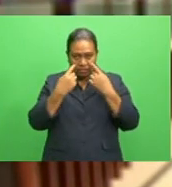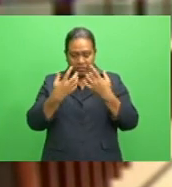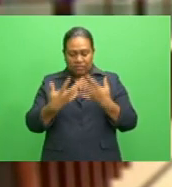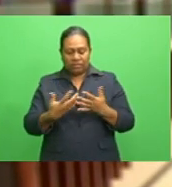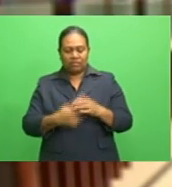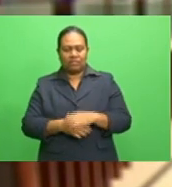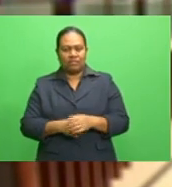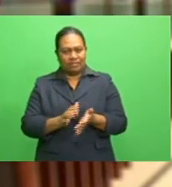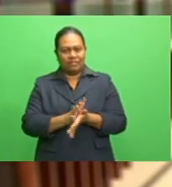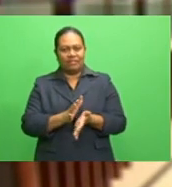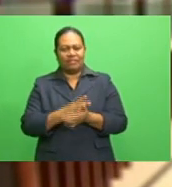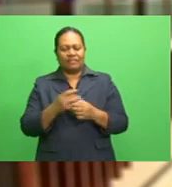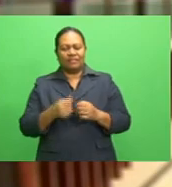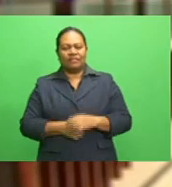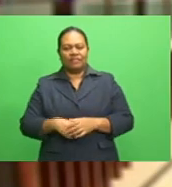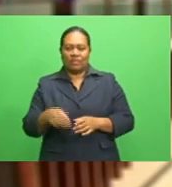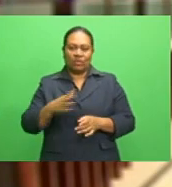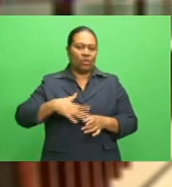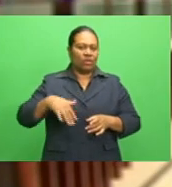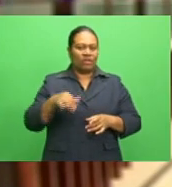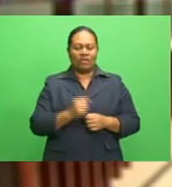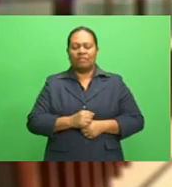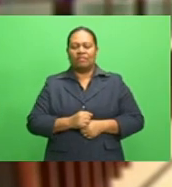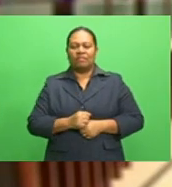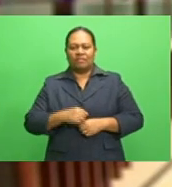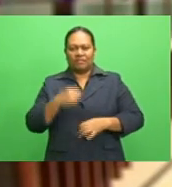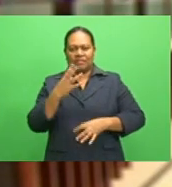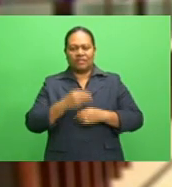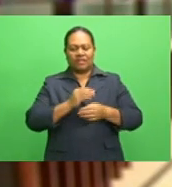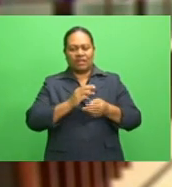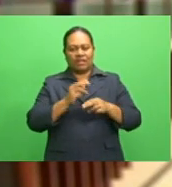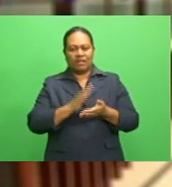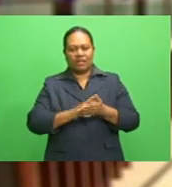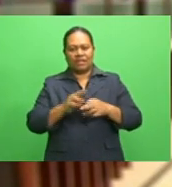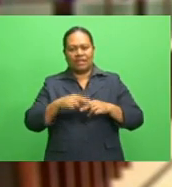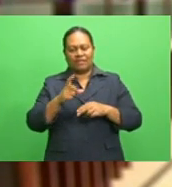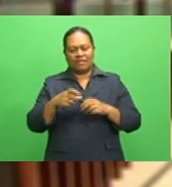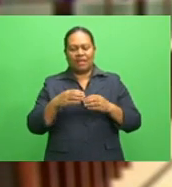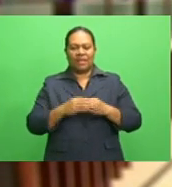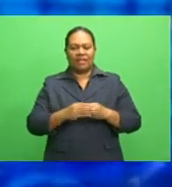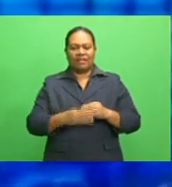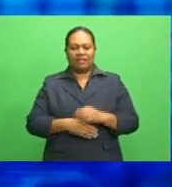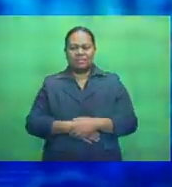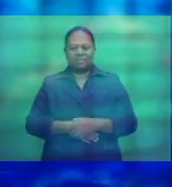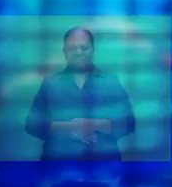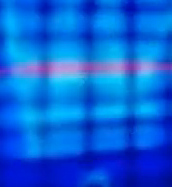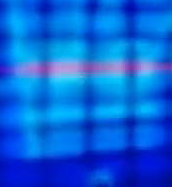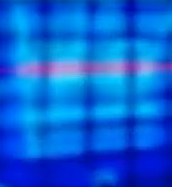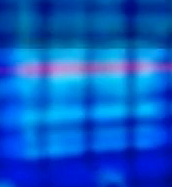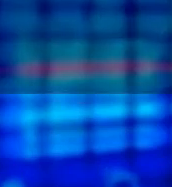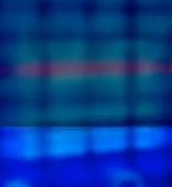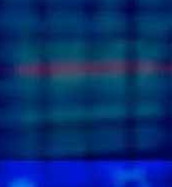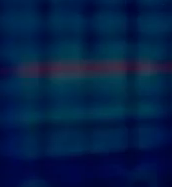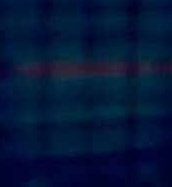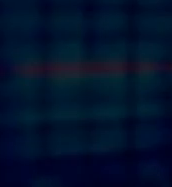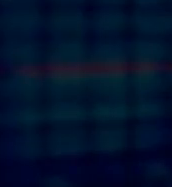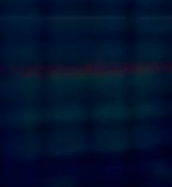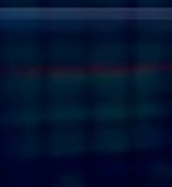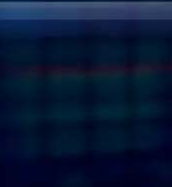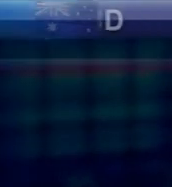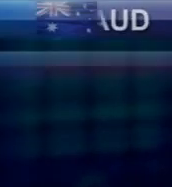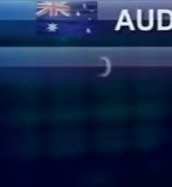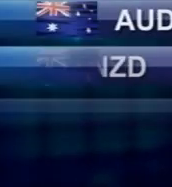please. That's a wrap from our local stock market and from HFC Bank, Vinaka. Looking at today's local exchange